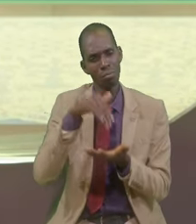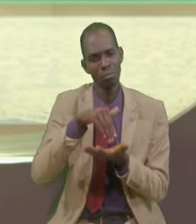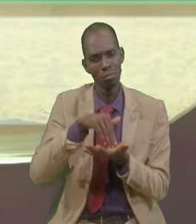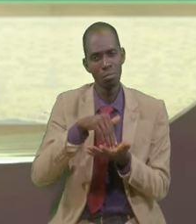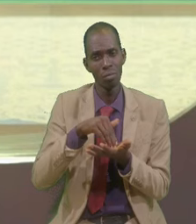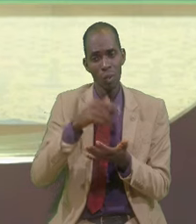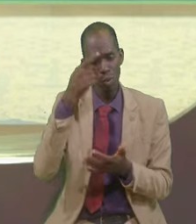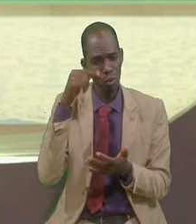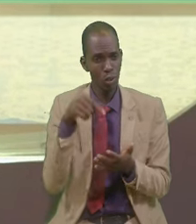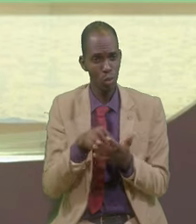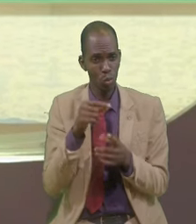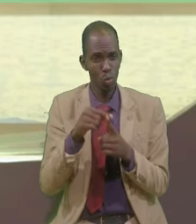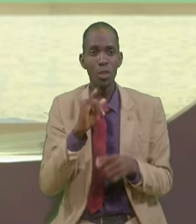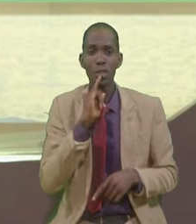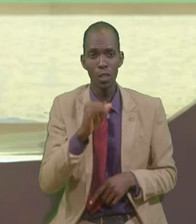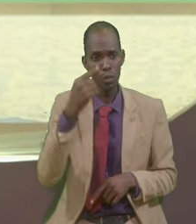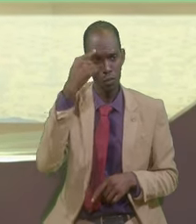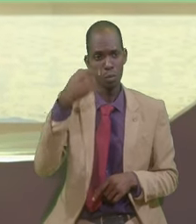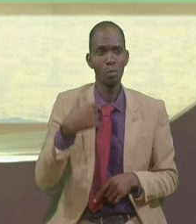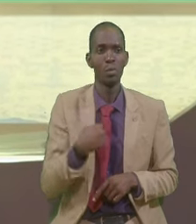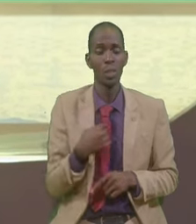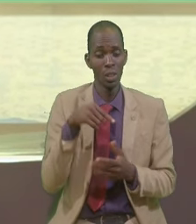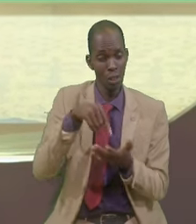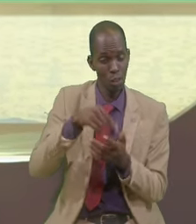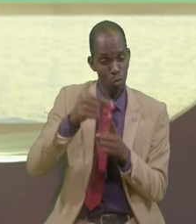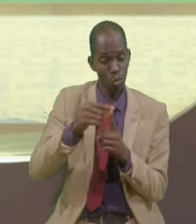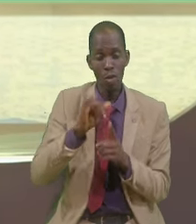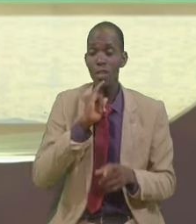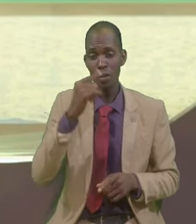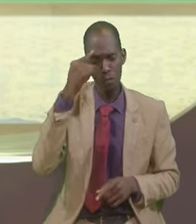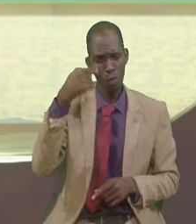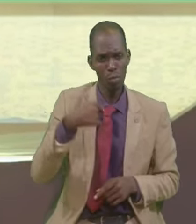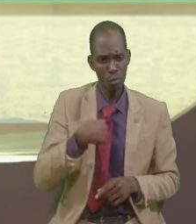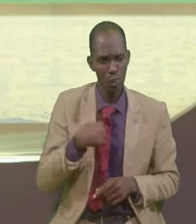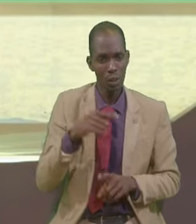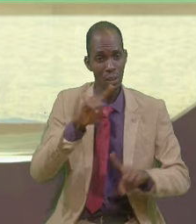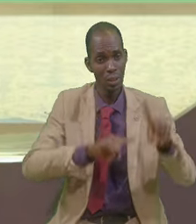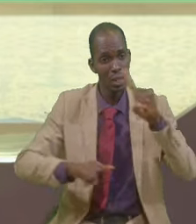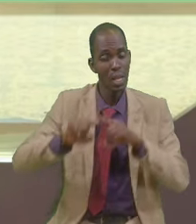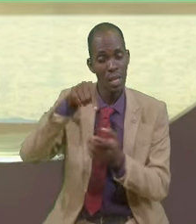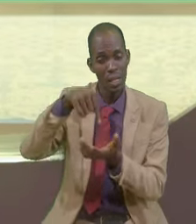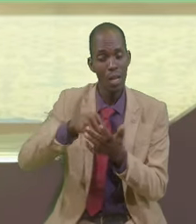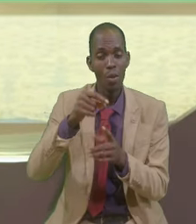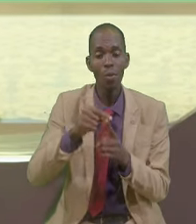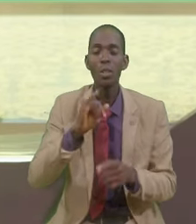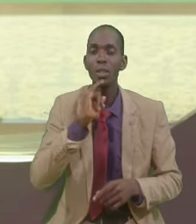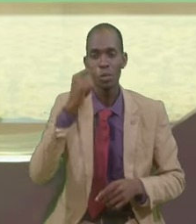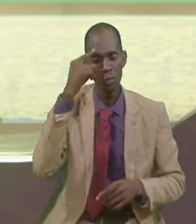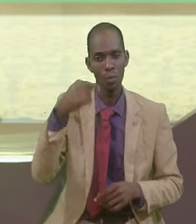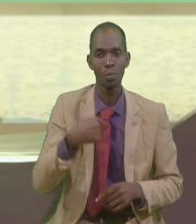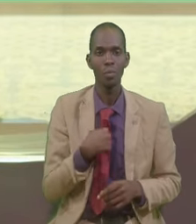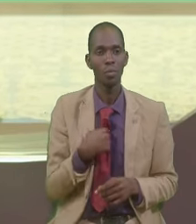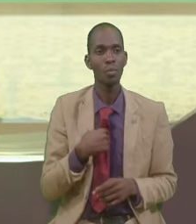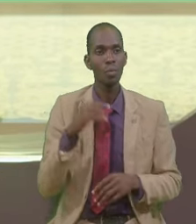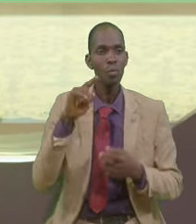this one is just for me. I said this one is for me. I said this one is for me.